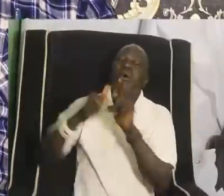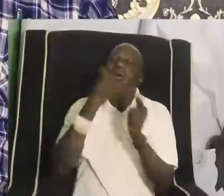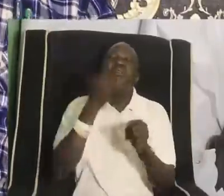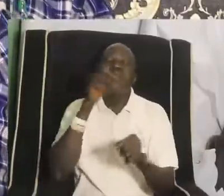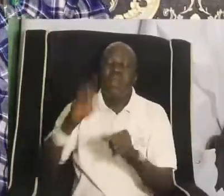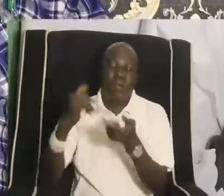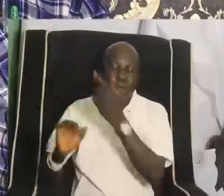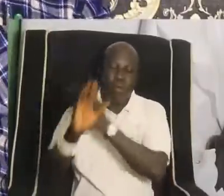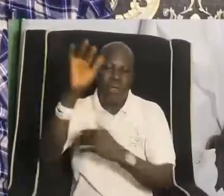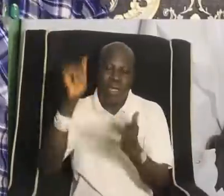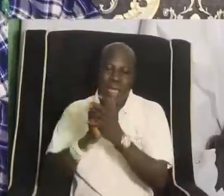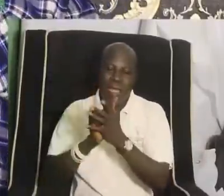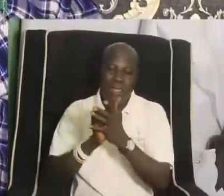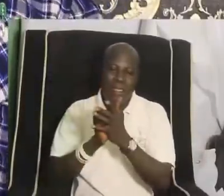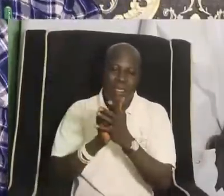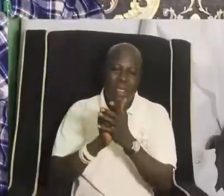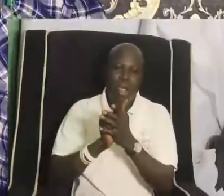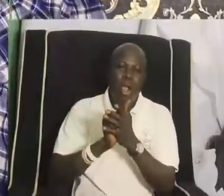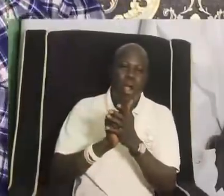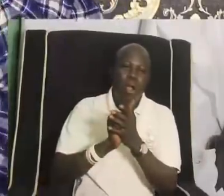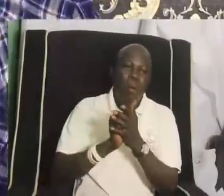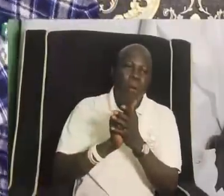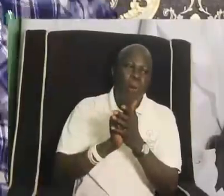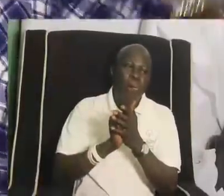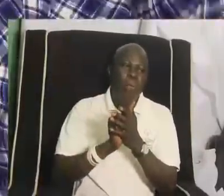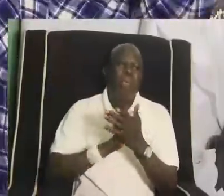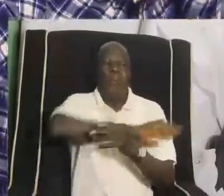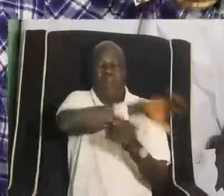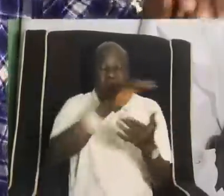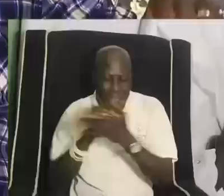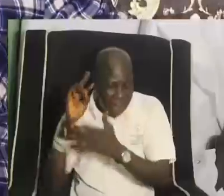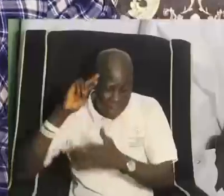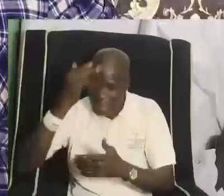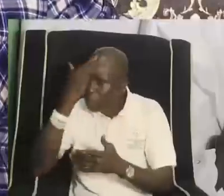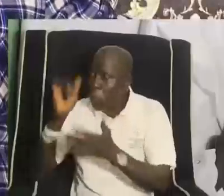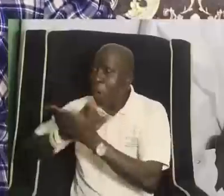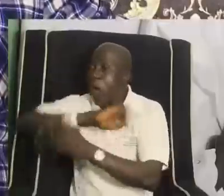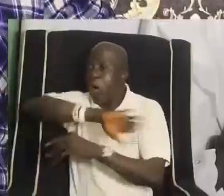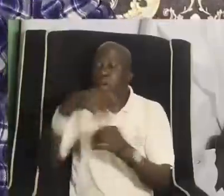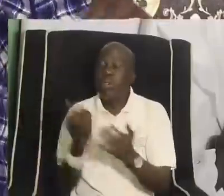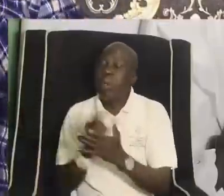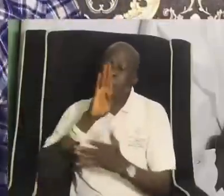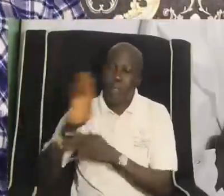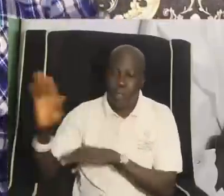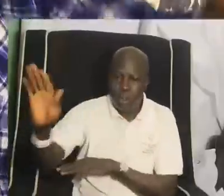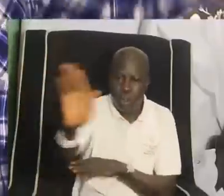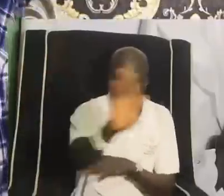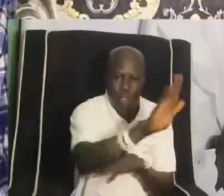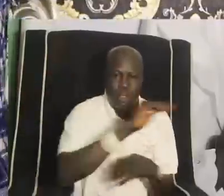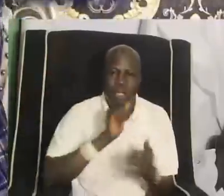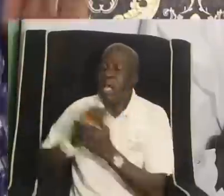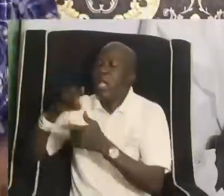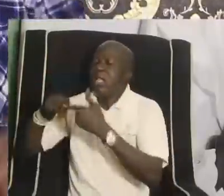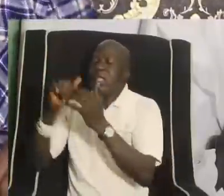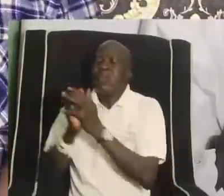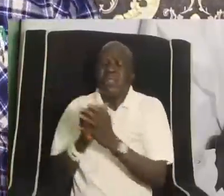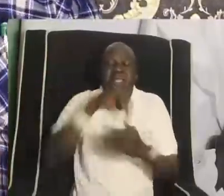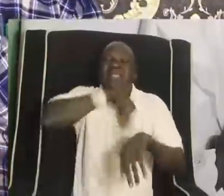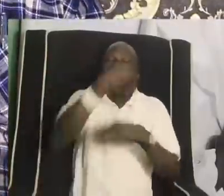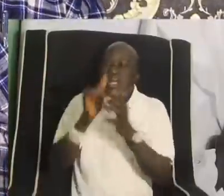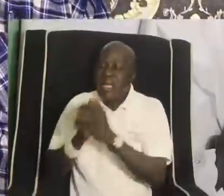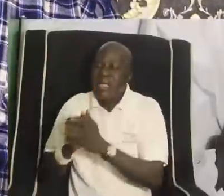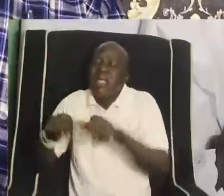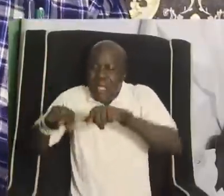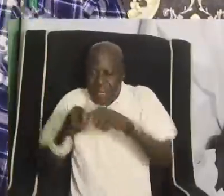of God that the riches of the Gentiles will be yours. You said bring the treasures